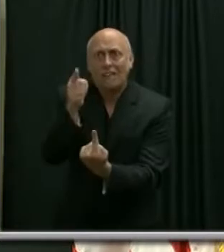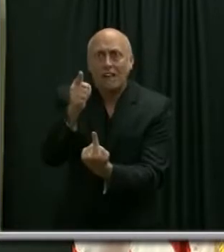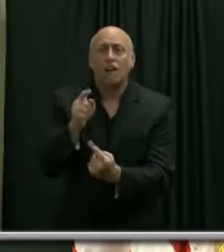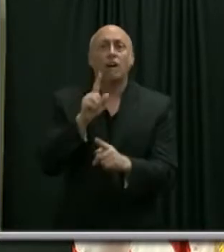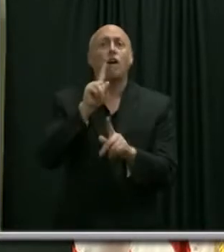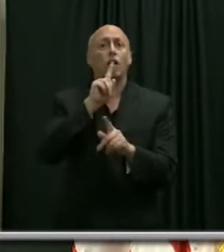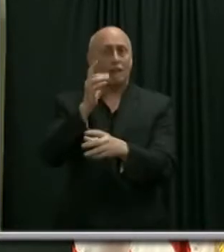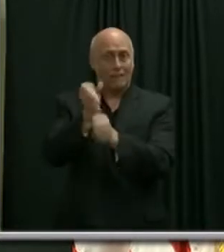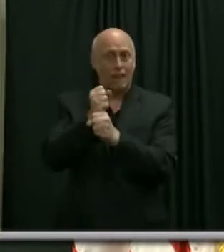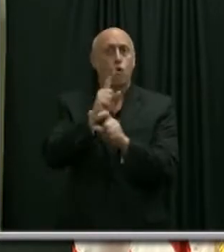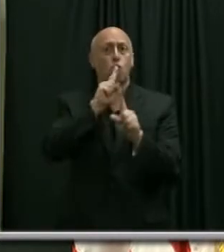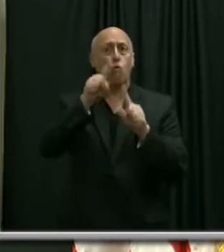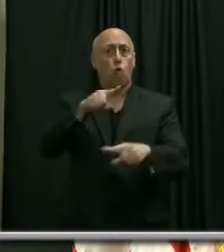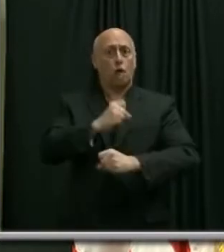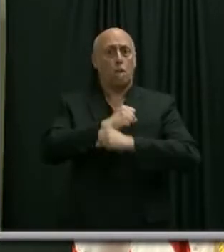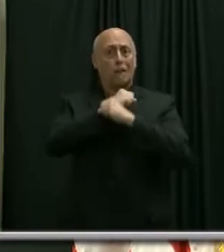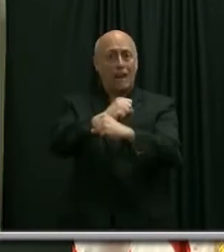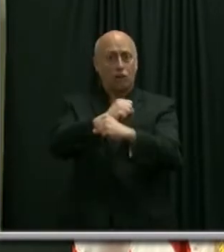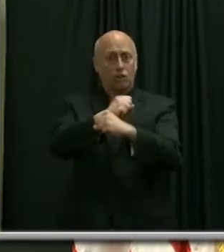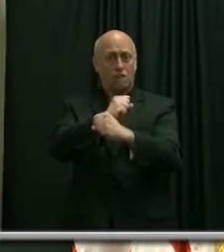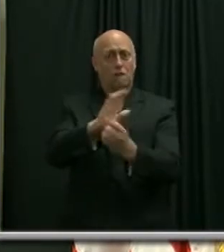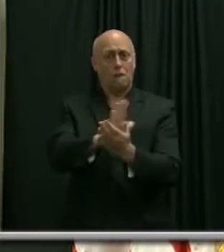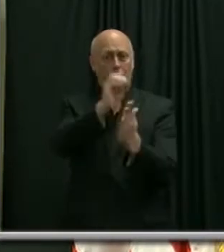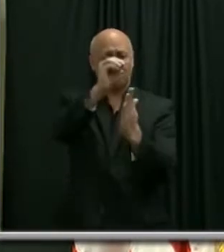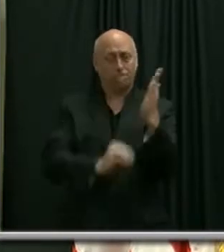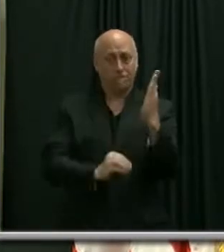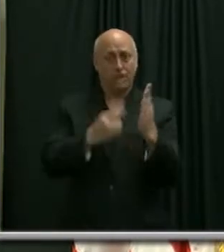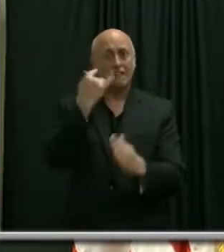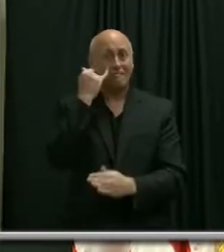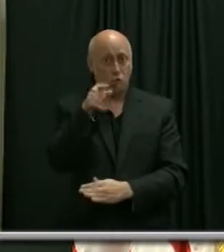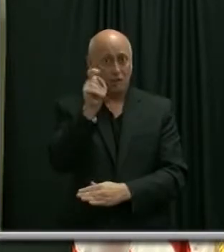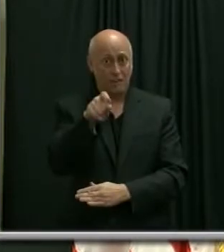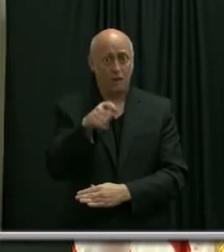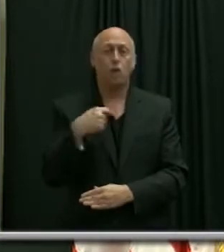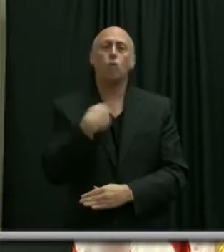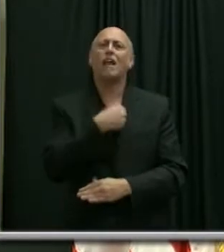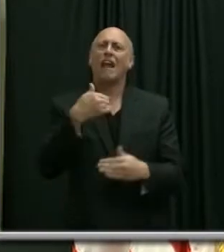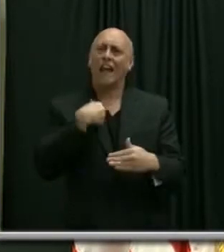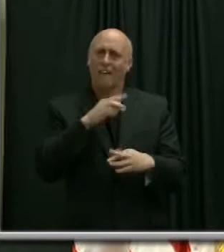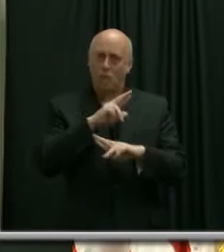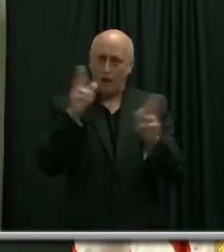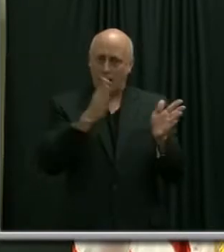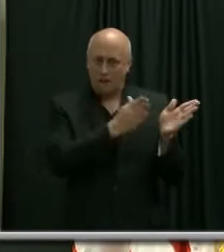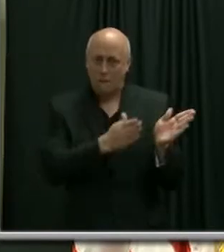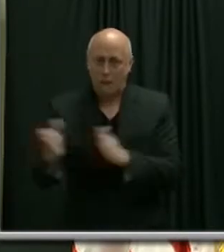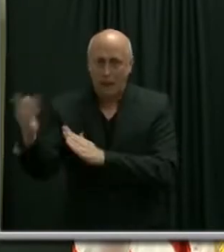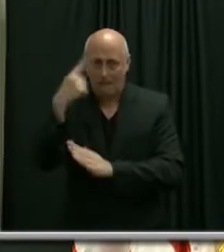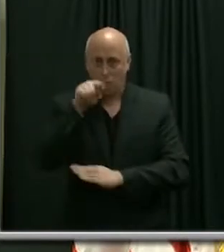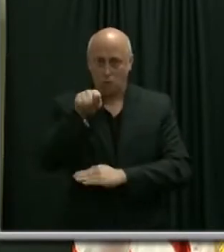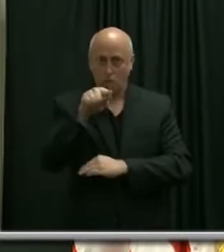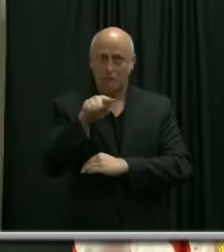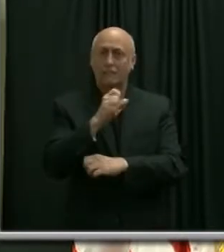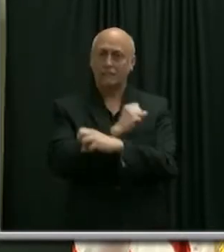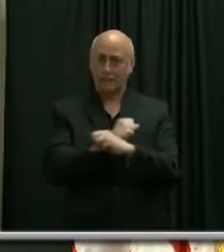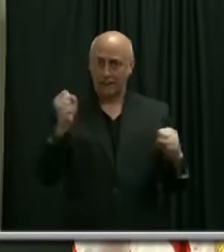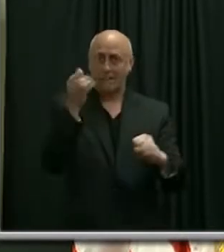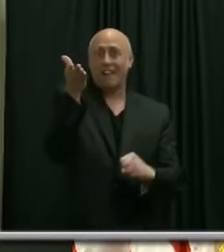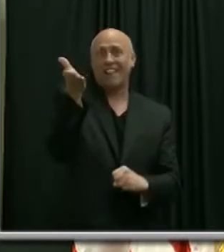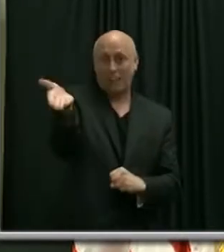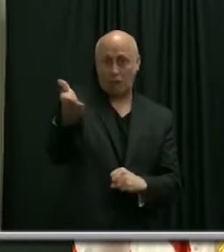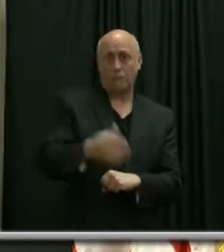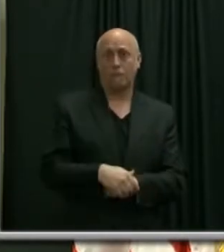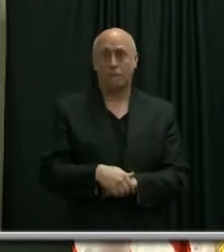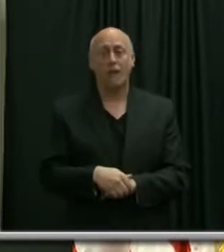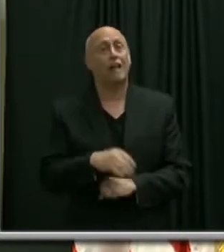one. We have advocates that will help you plan around your safety, especially with COVID-19 precautions. That can be